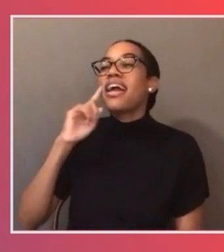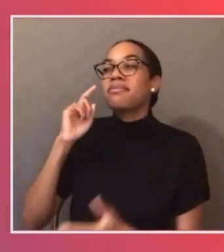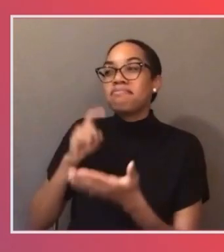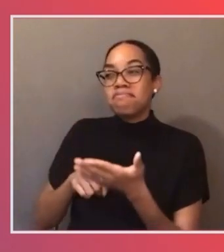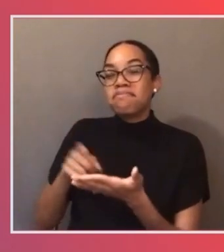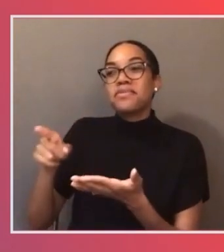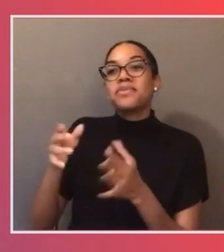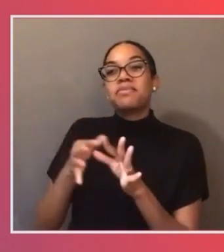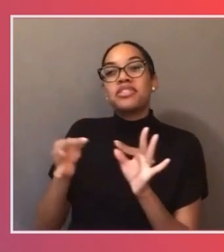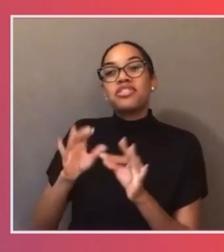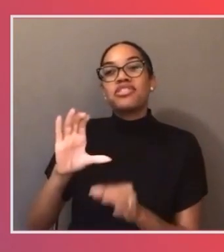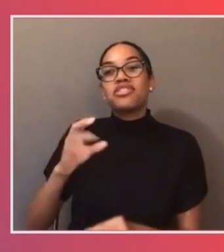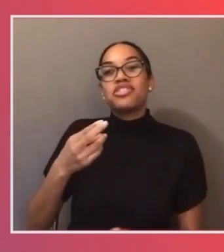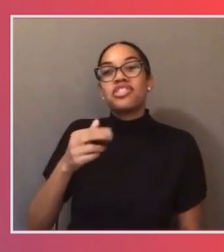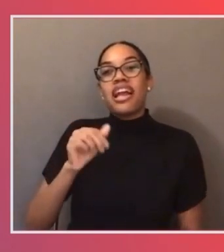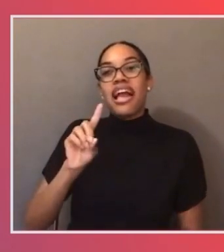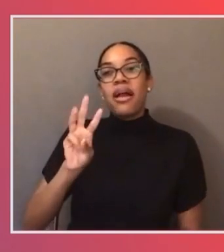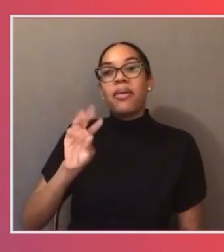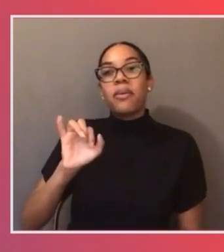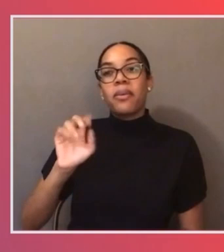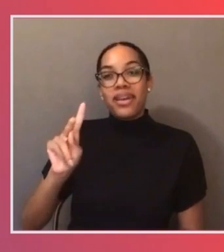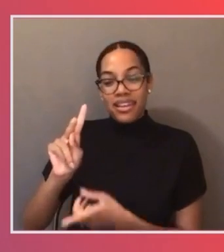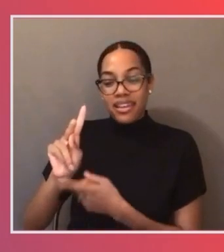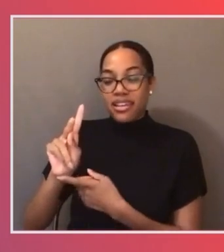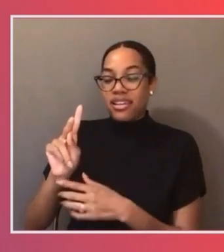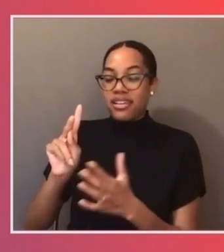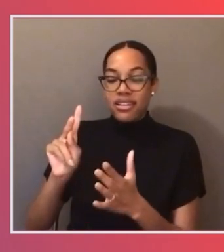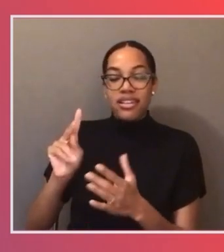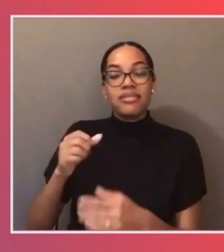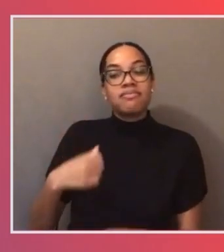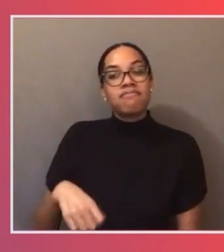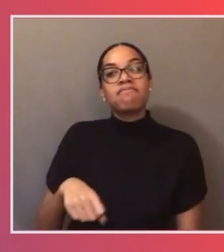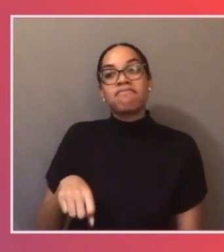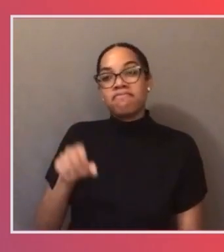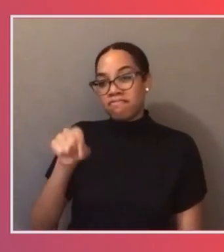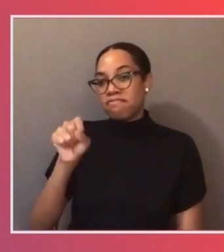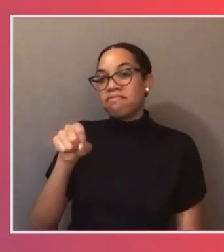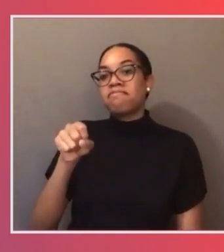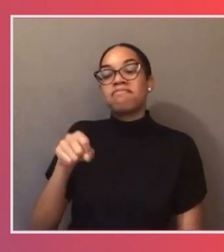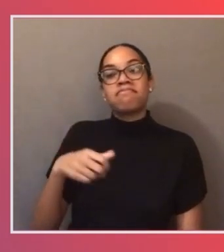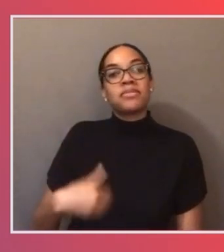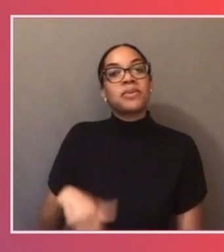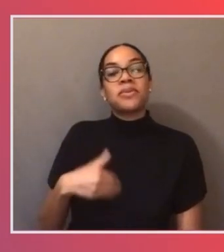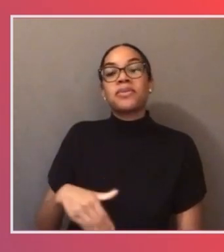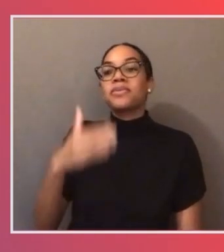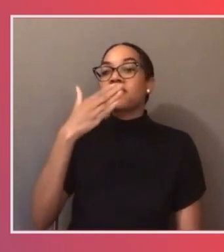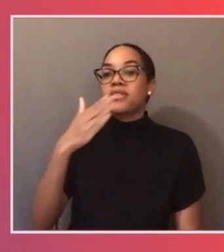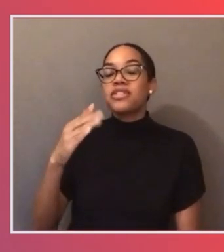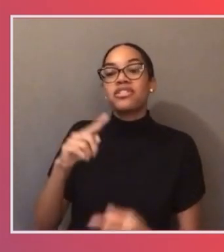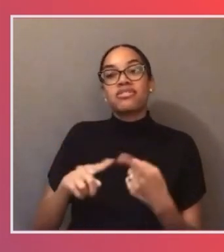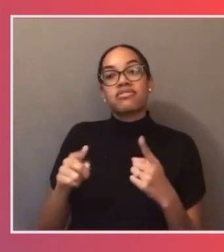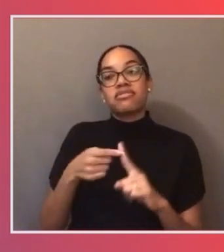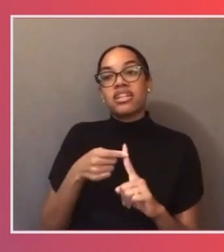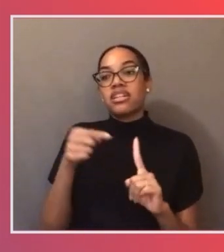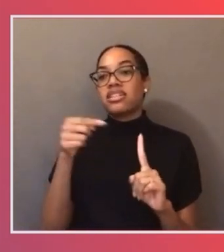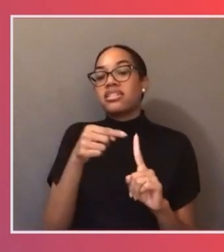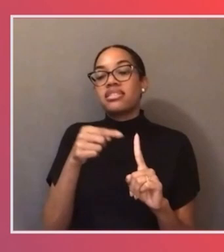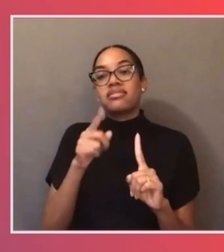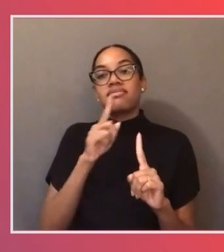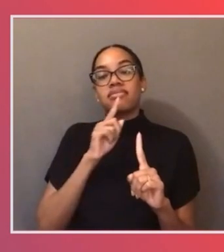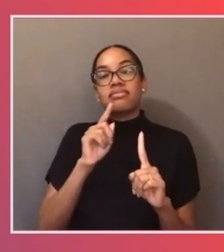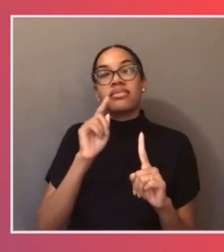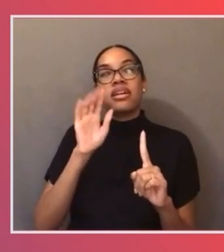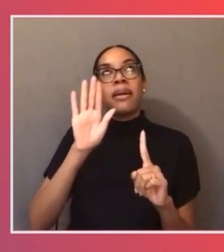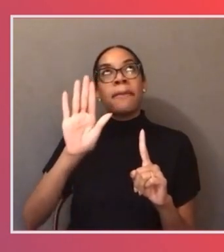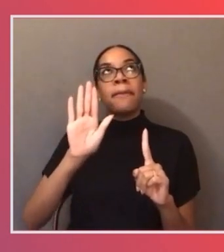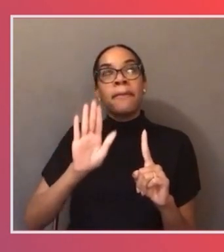know, he was a good friend and a generational talent and a wonderful human being. And I think that we were